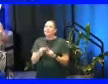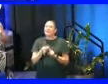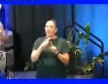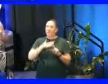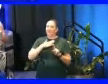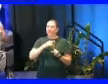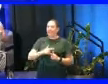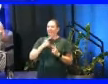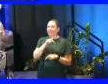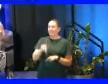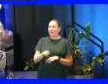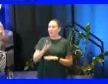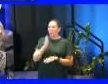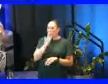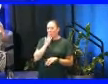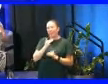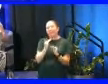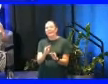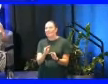live. But